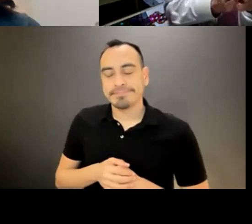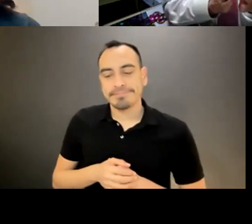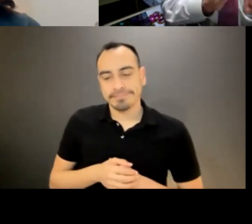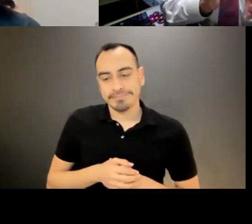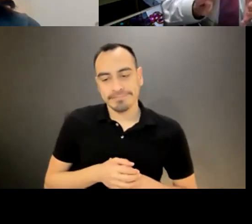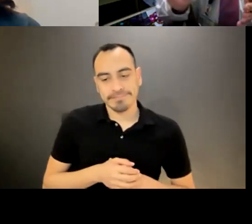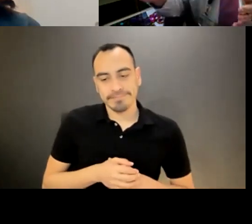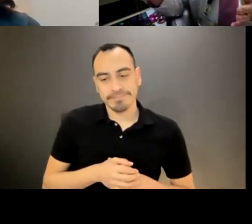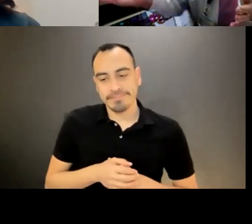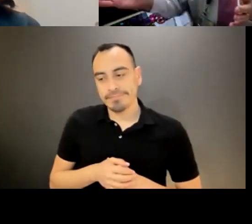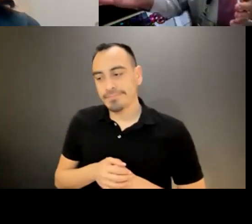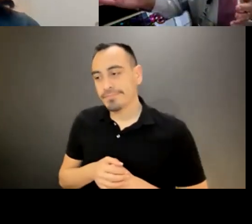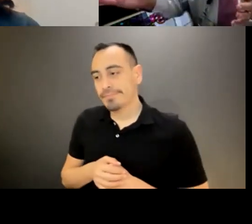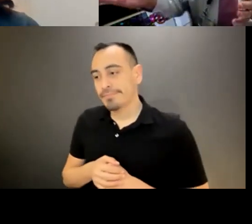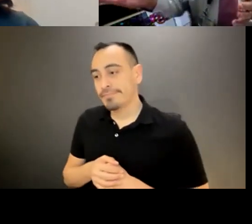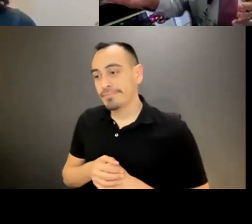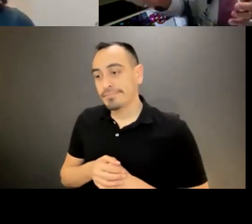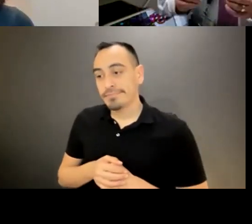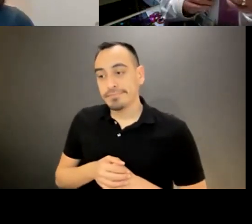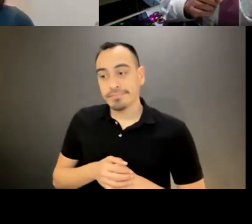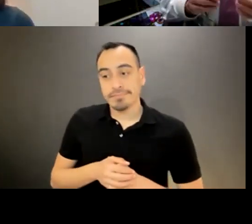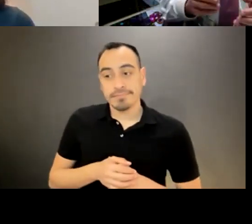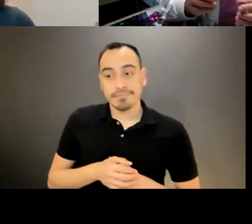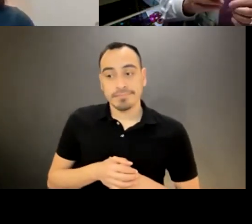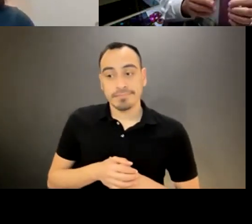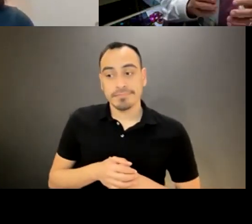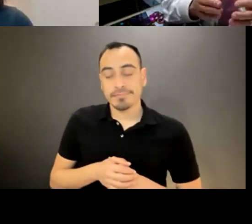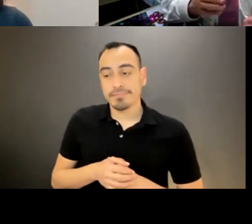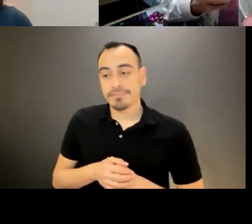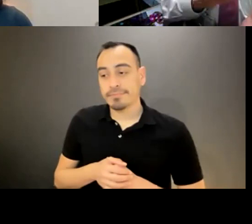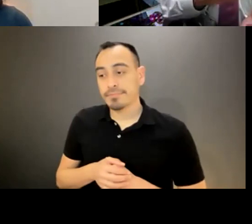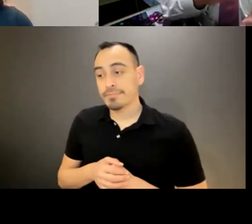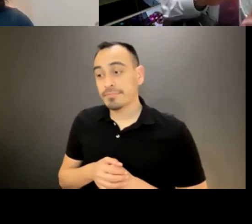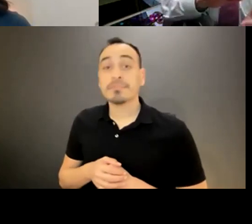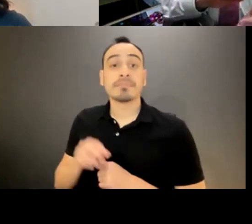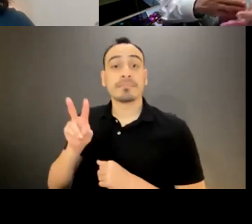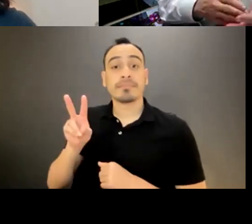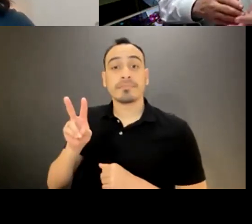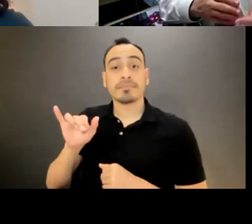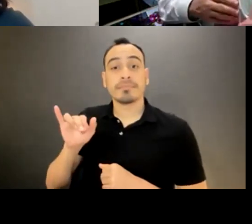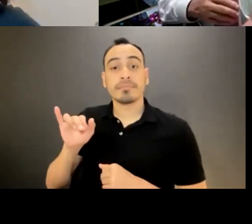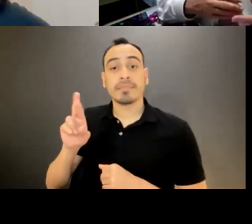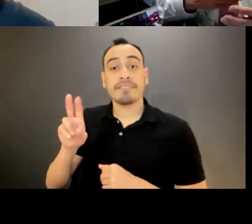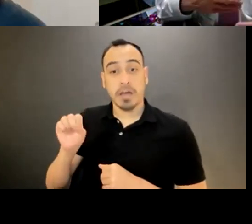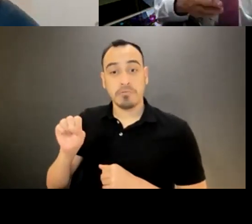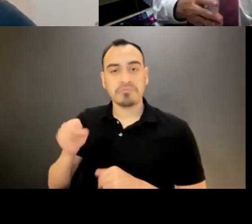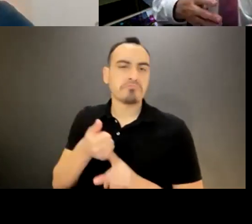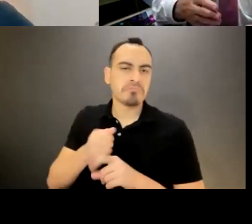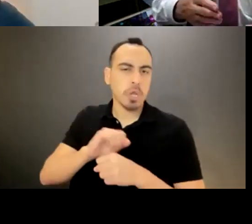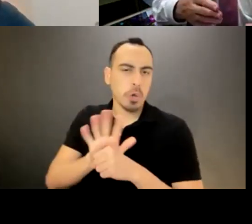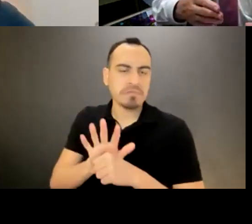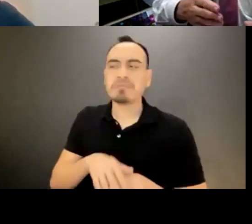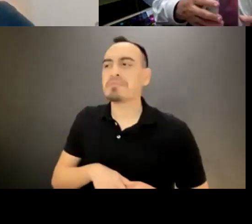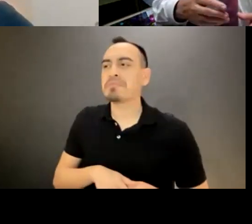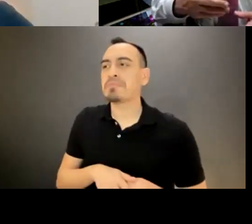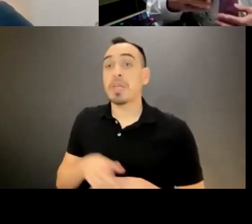When a virus like the virus that causes COVID is passed around, for every person